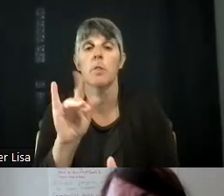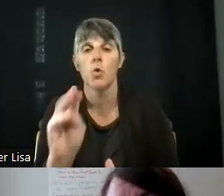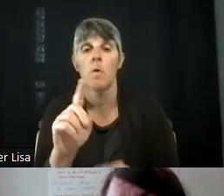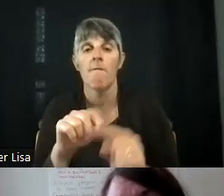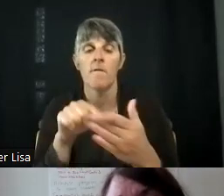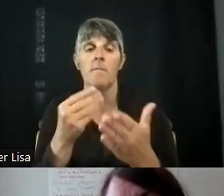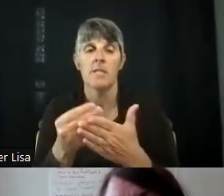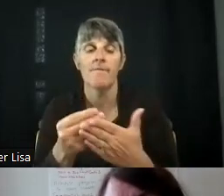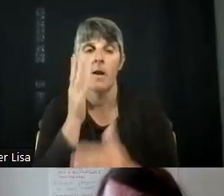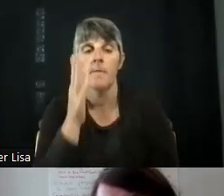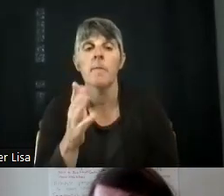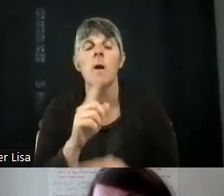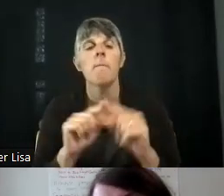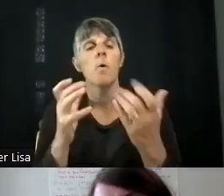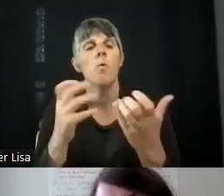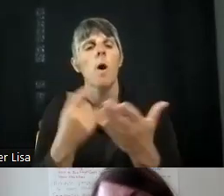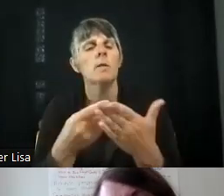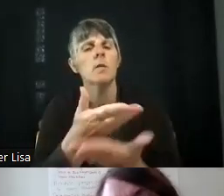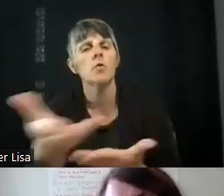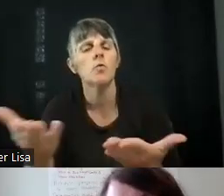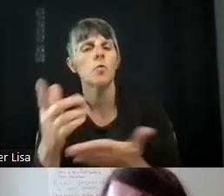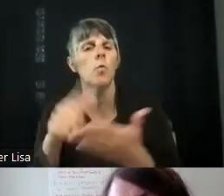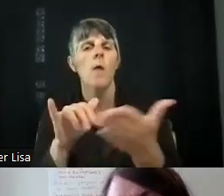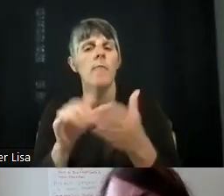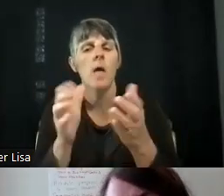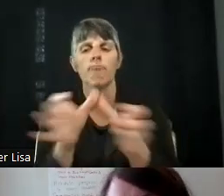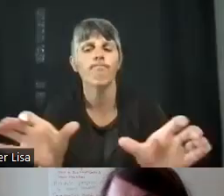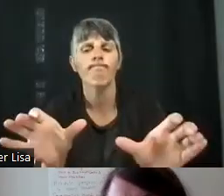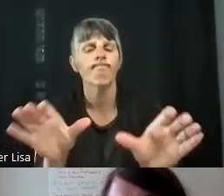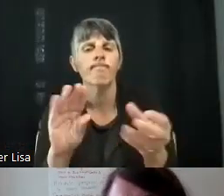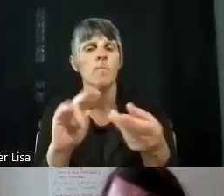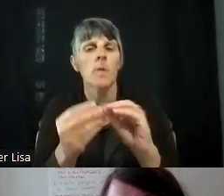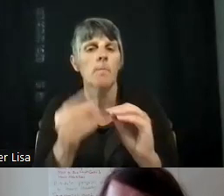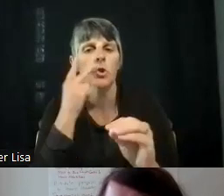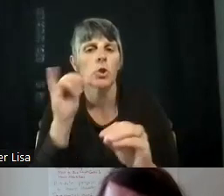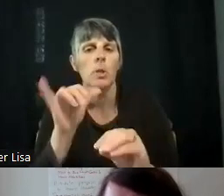this funding, but we want to talk to you all about what that split should look like.